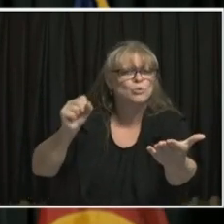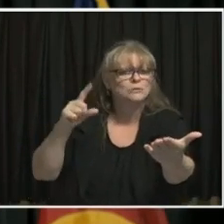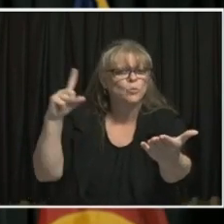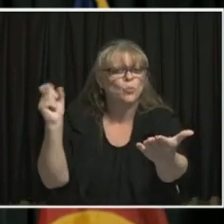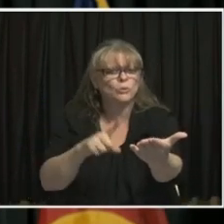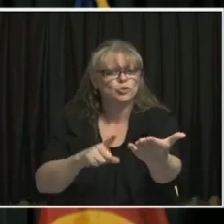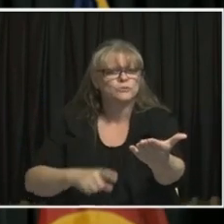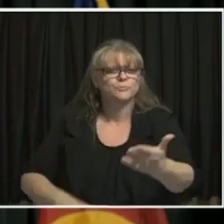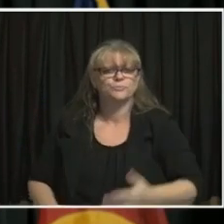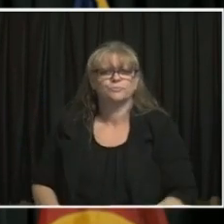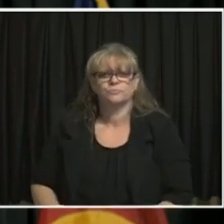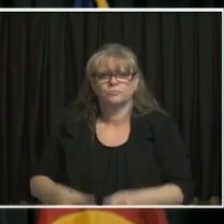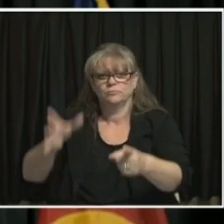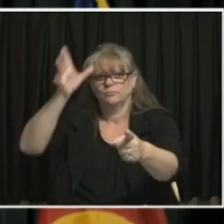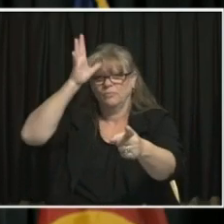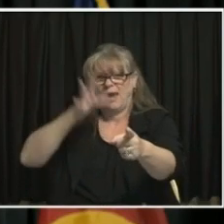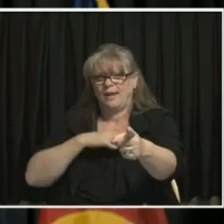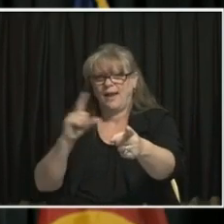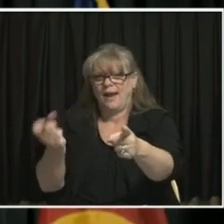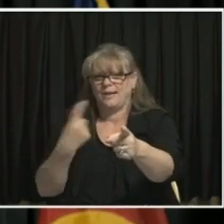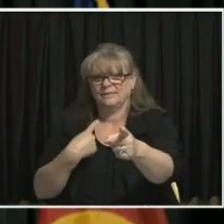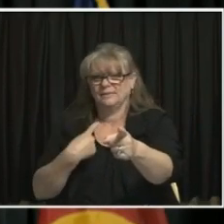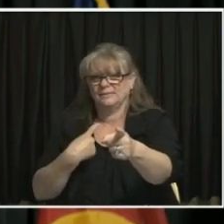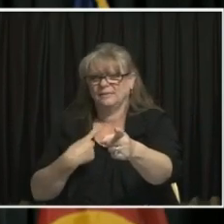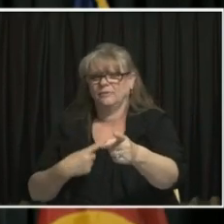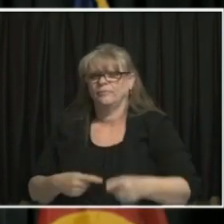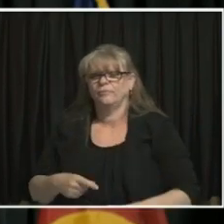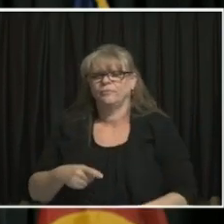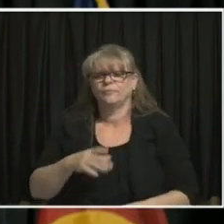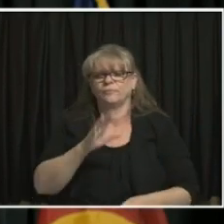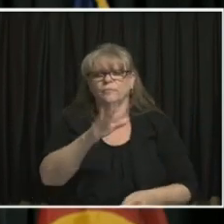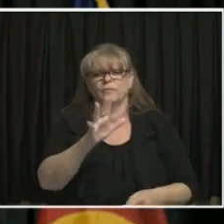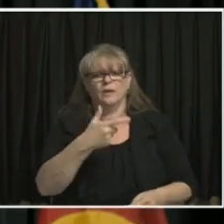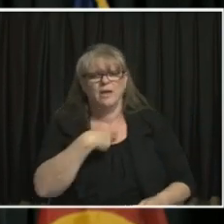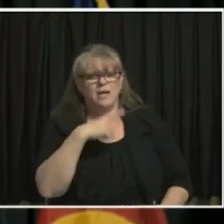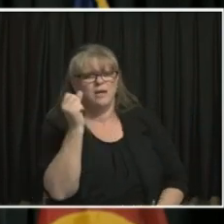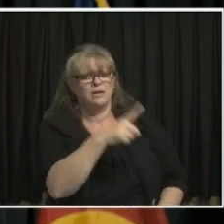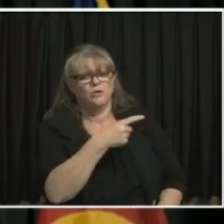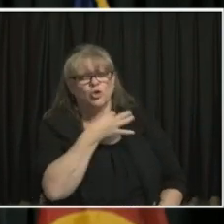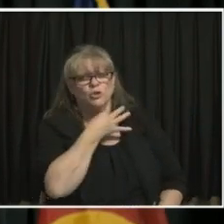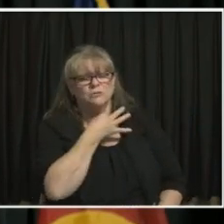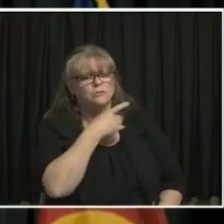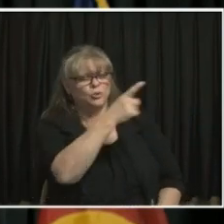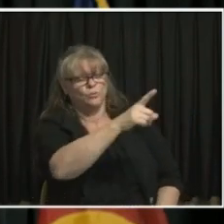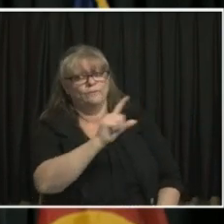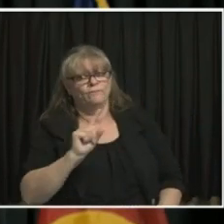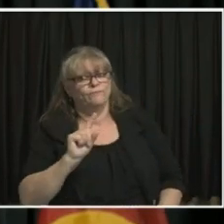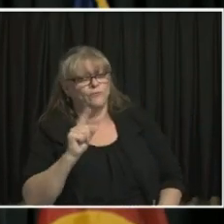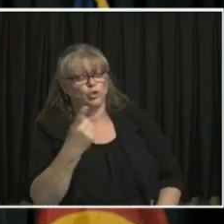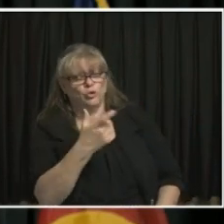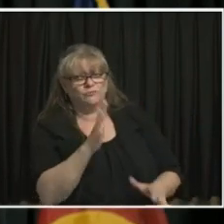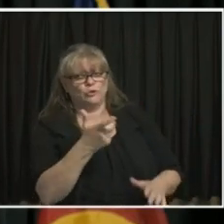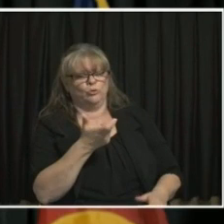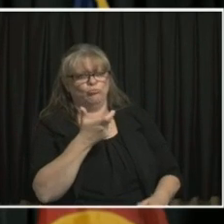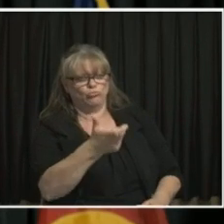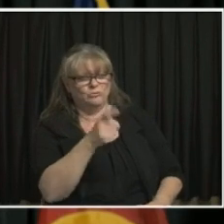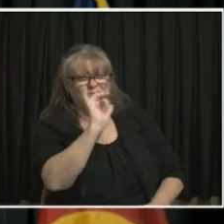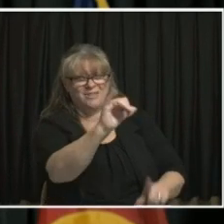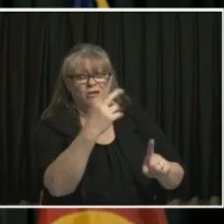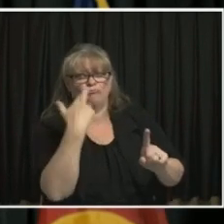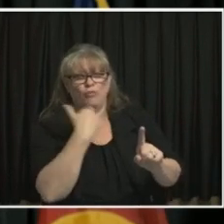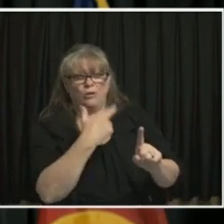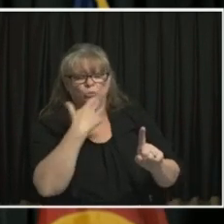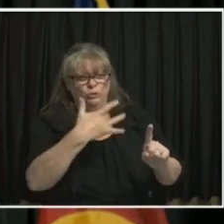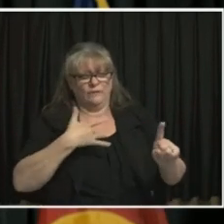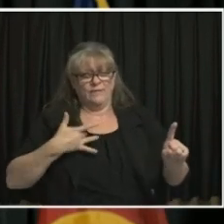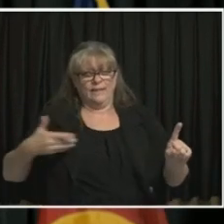the question. I'm looking for that gut reaction when you first looked and saw the crowded restaurant in Castle Rock. That's my